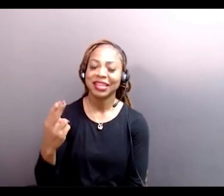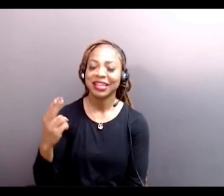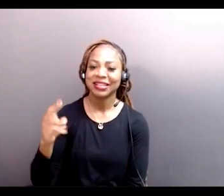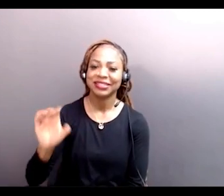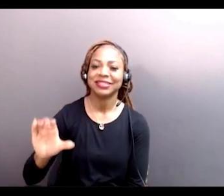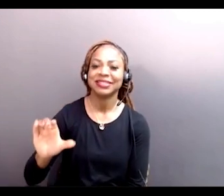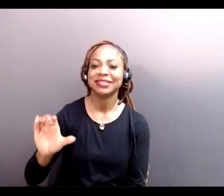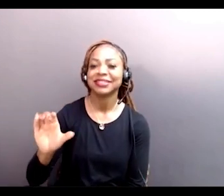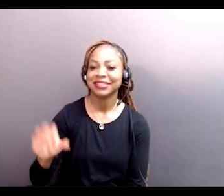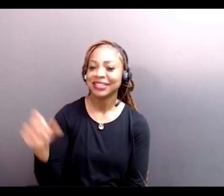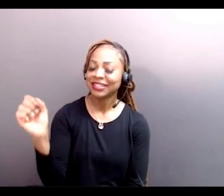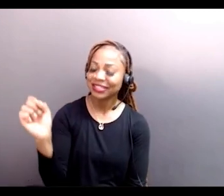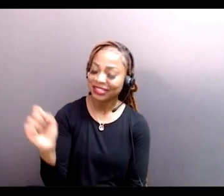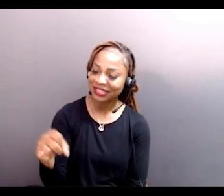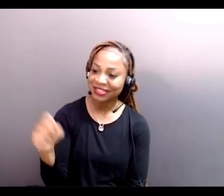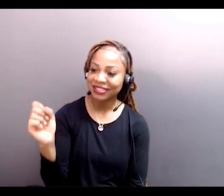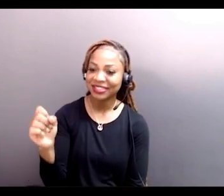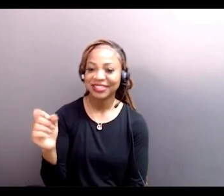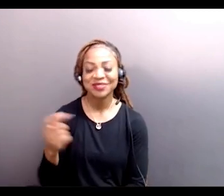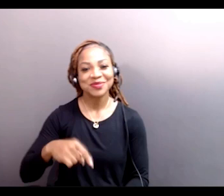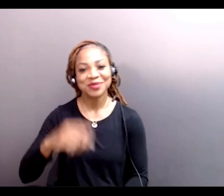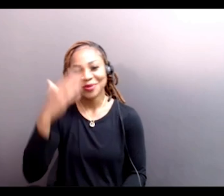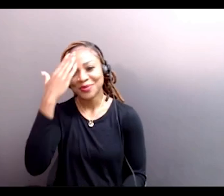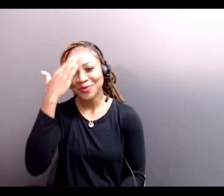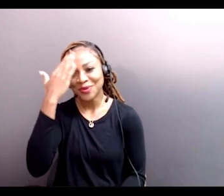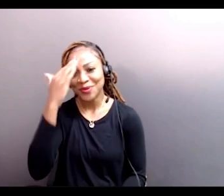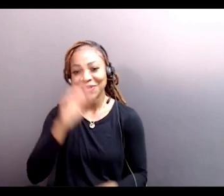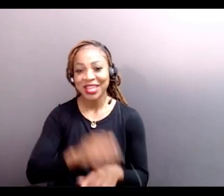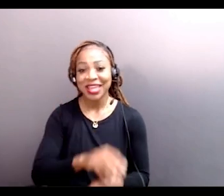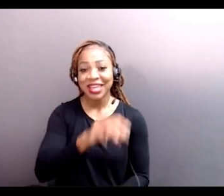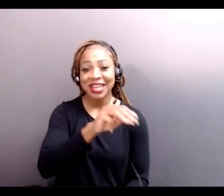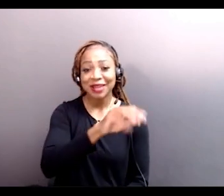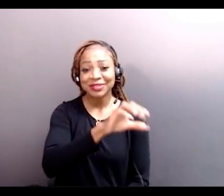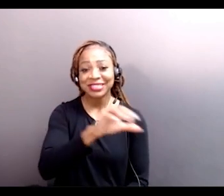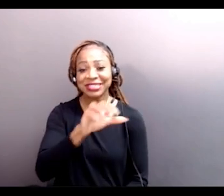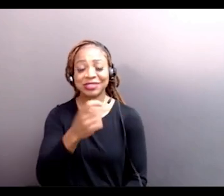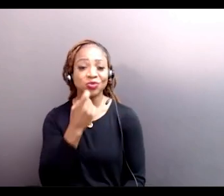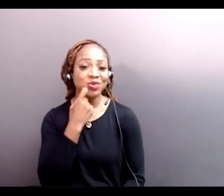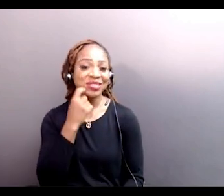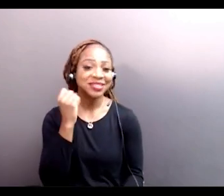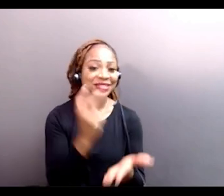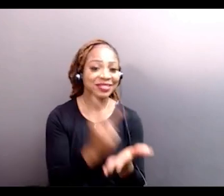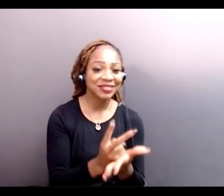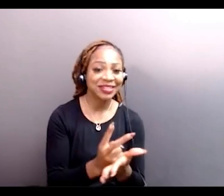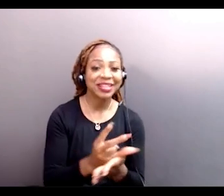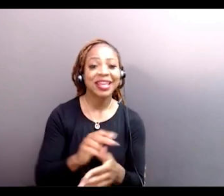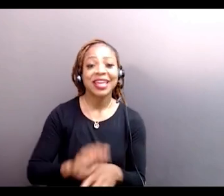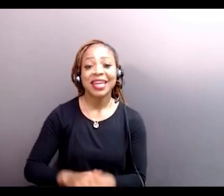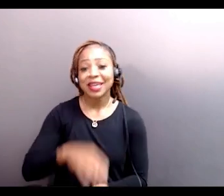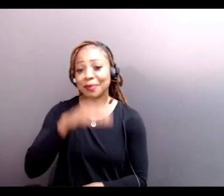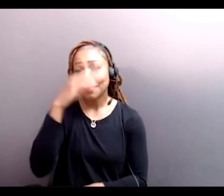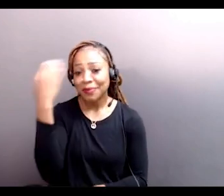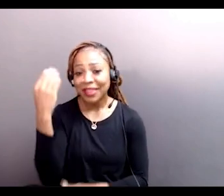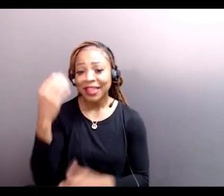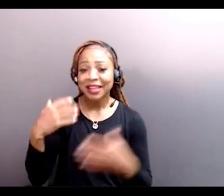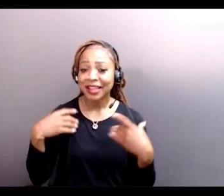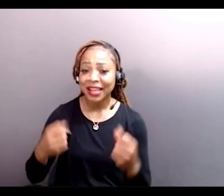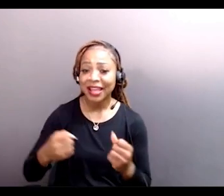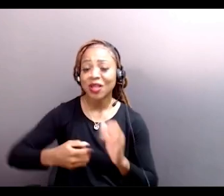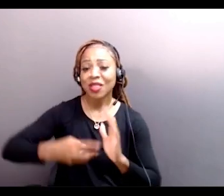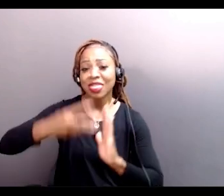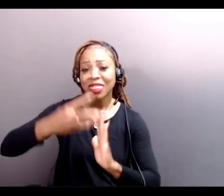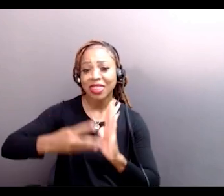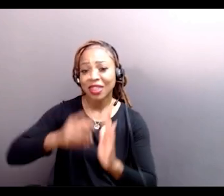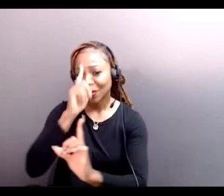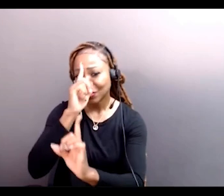Health Collaborative. And yes, we know that the MCC has just approved the Black Health Examination objectives,